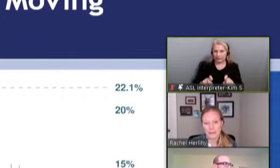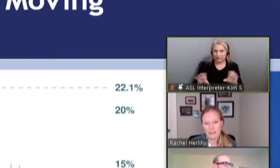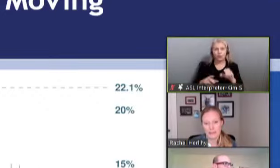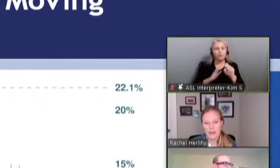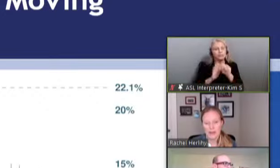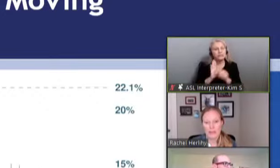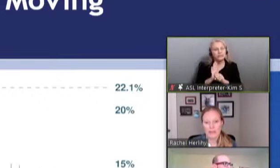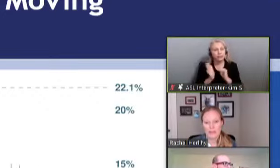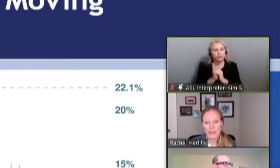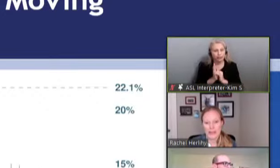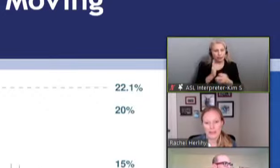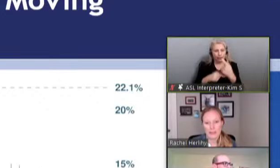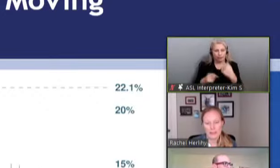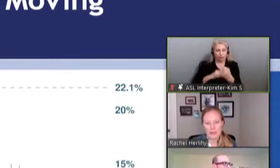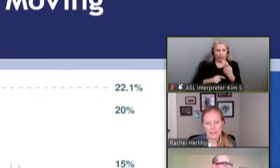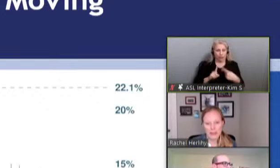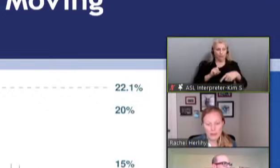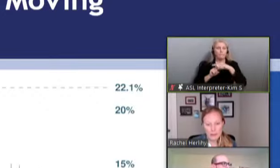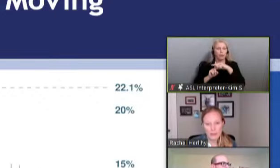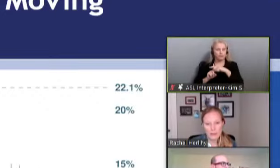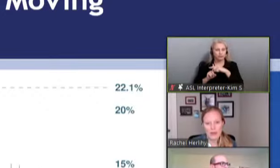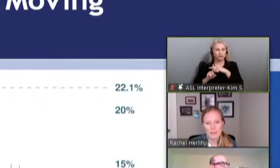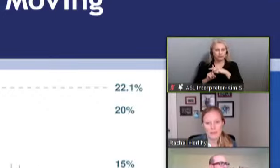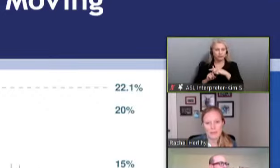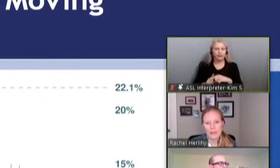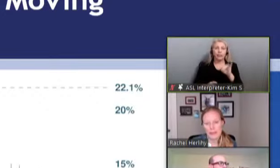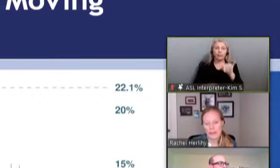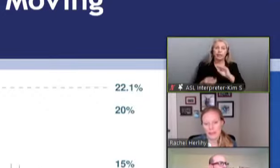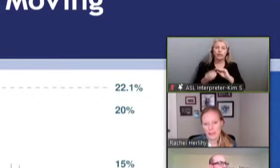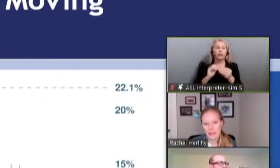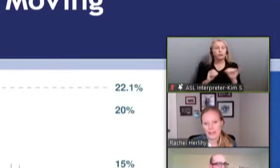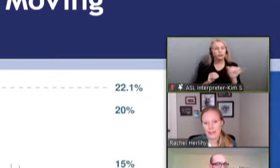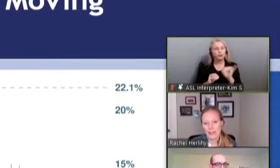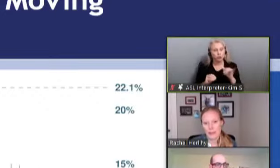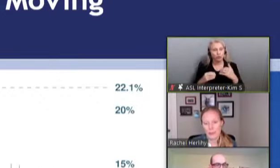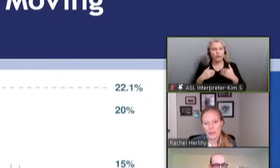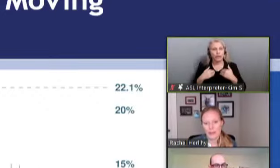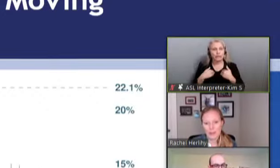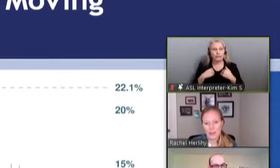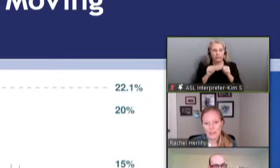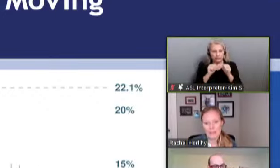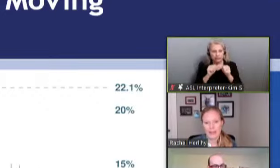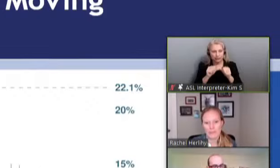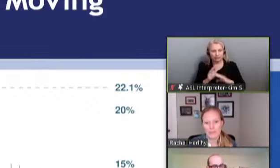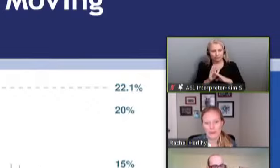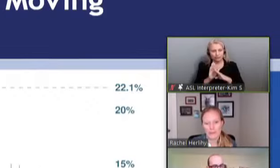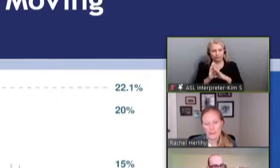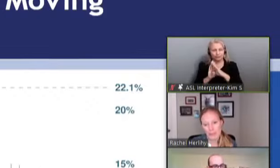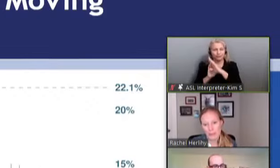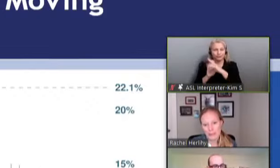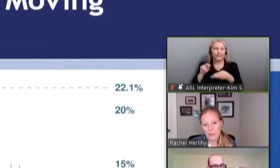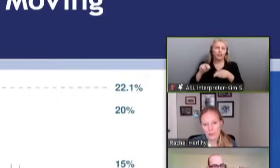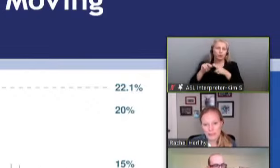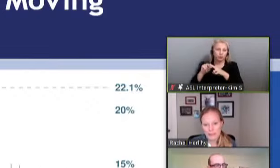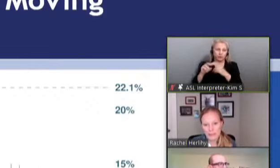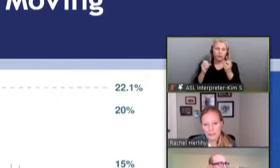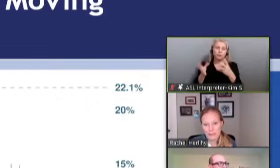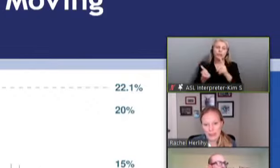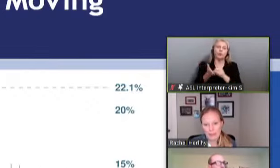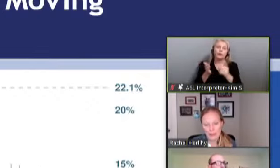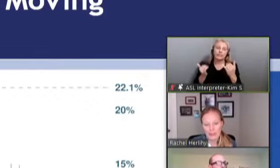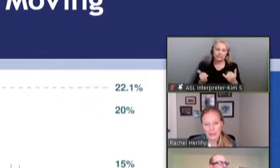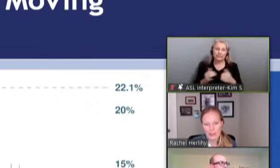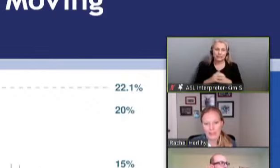return positive. So you'll see that that number is also experiencing a steady upward increase for many weeks now. Really